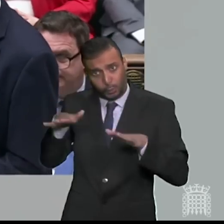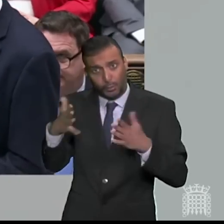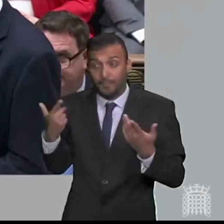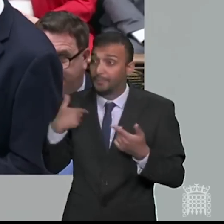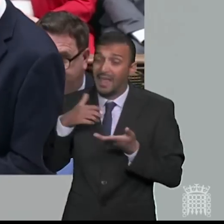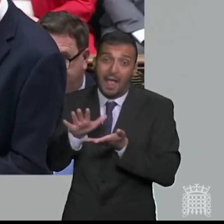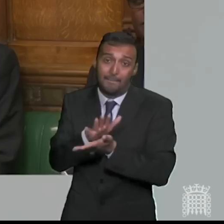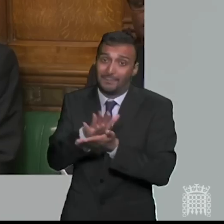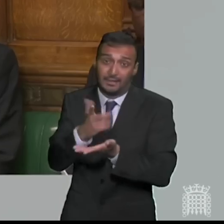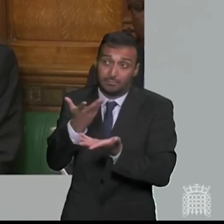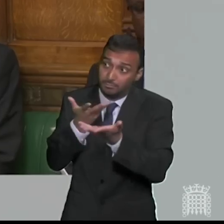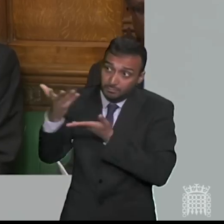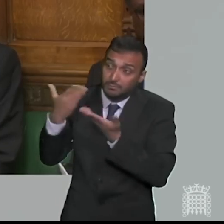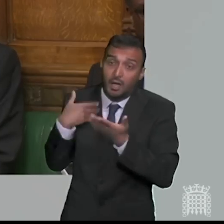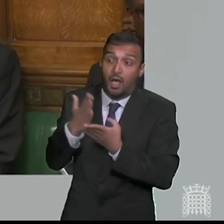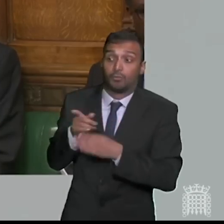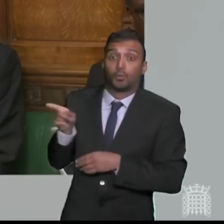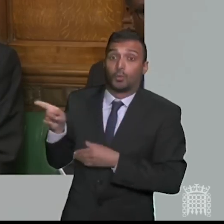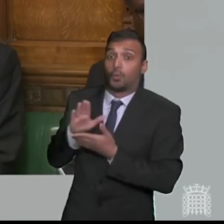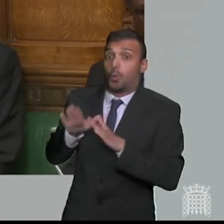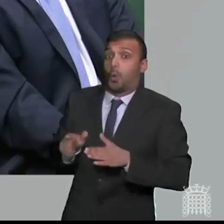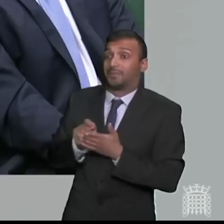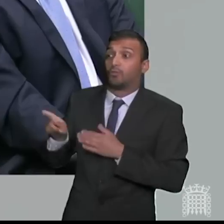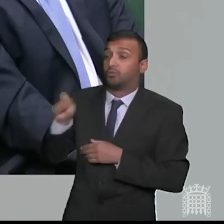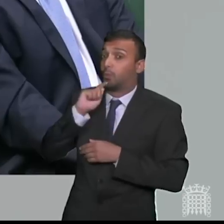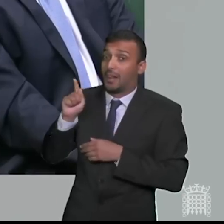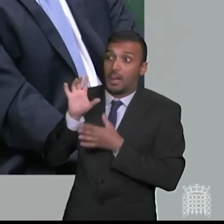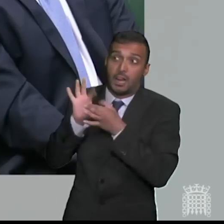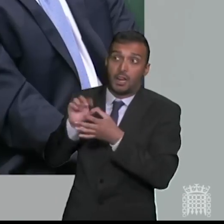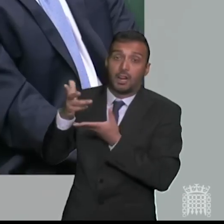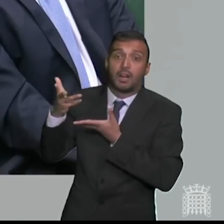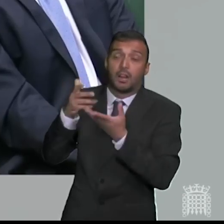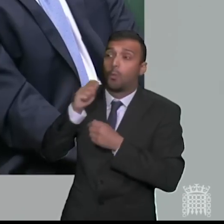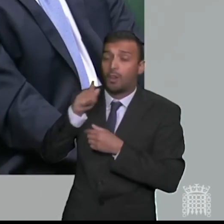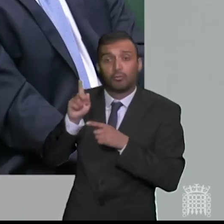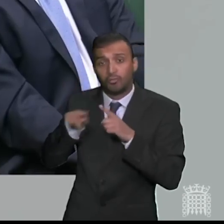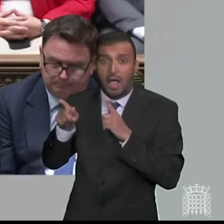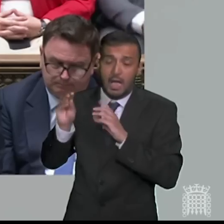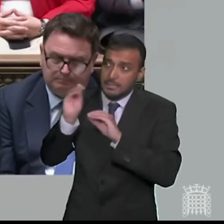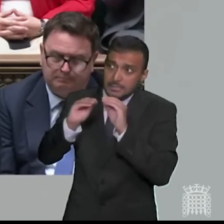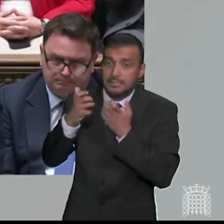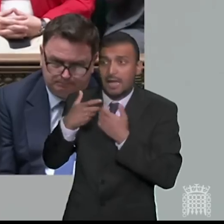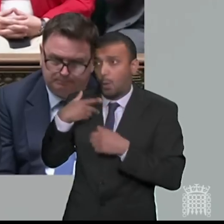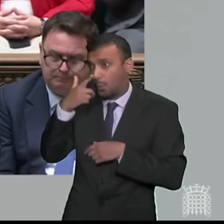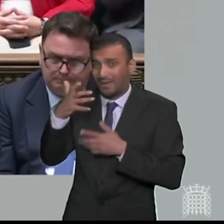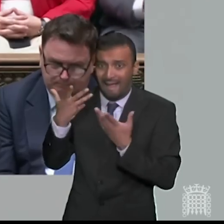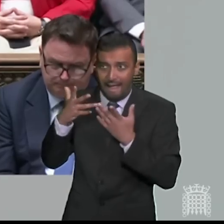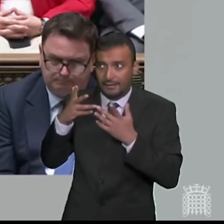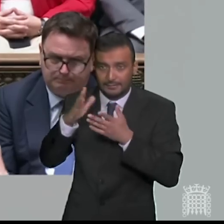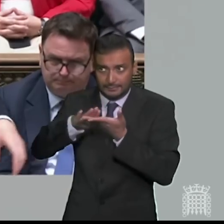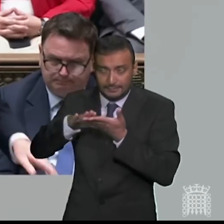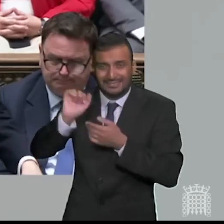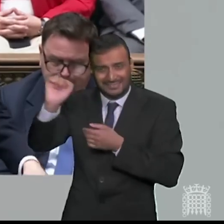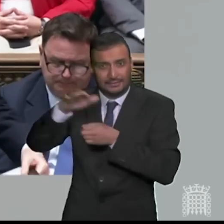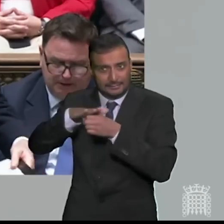gentleman. I'm sure the Home Secretary will do as well, to ensure that we can find a satisfactory solution in his constituency that protects